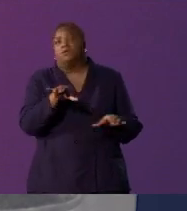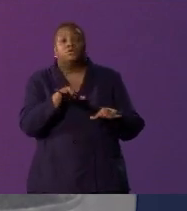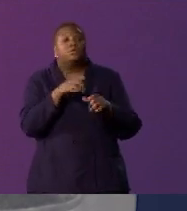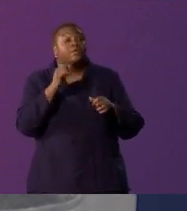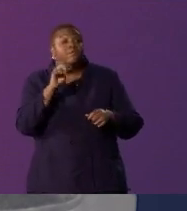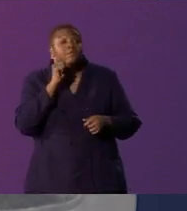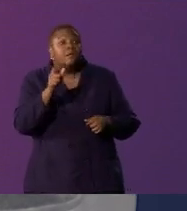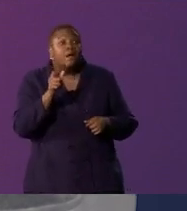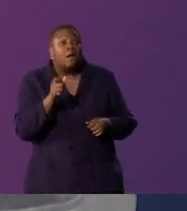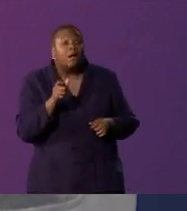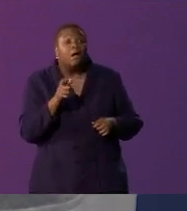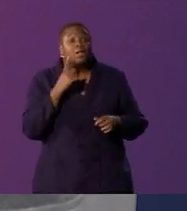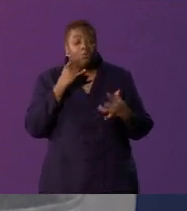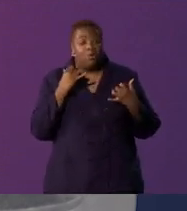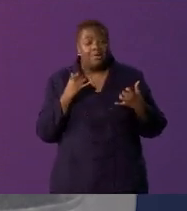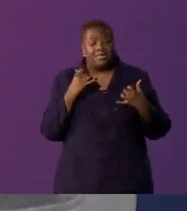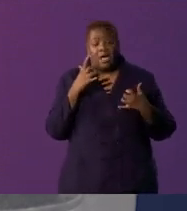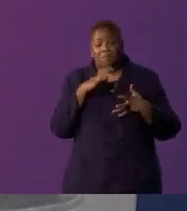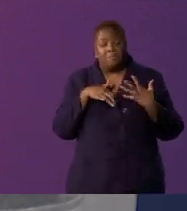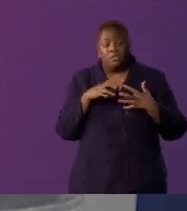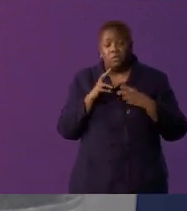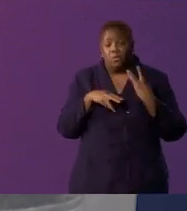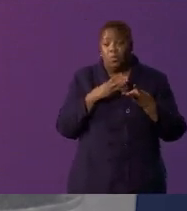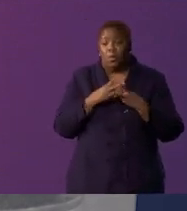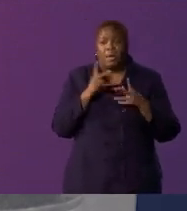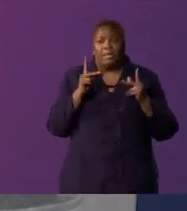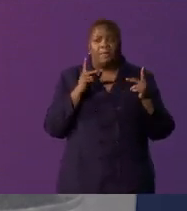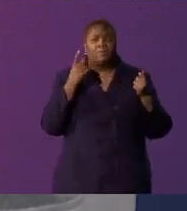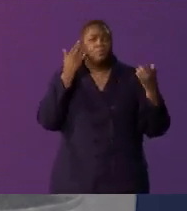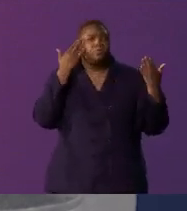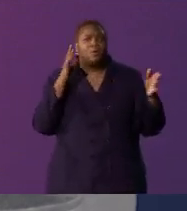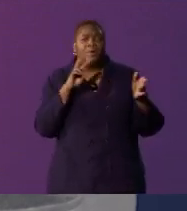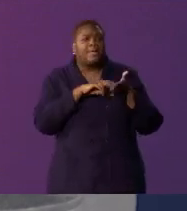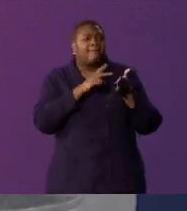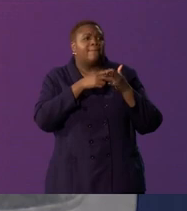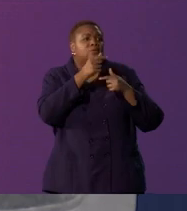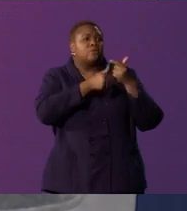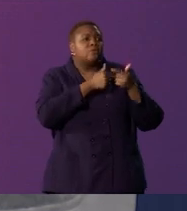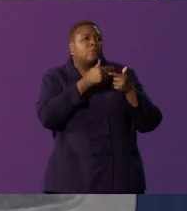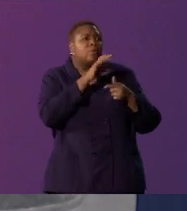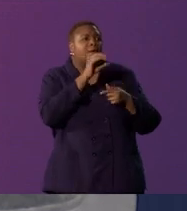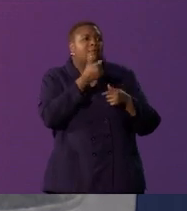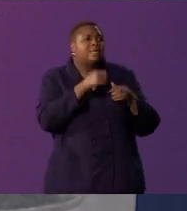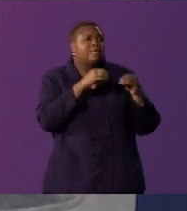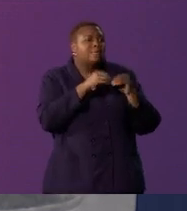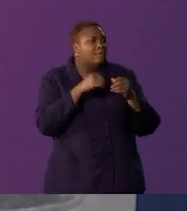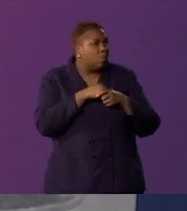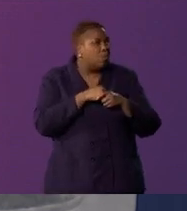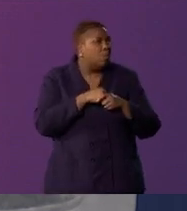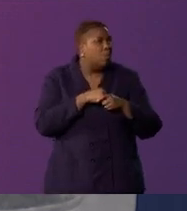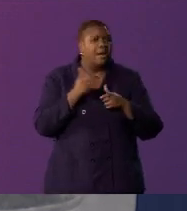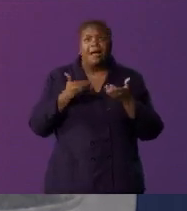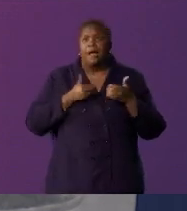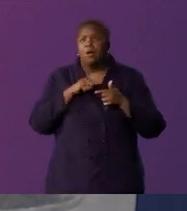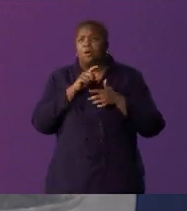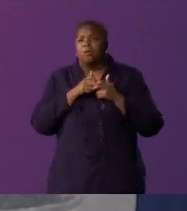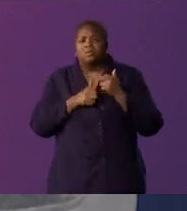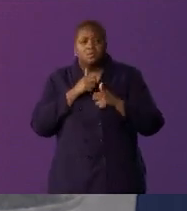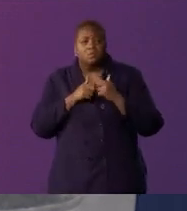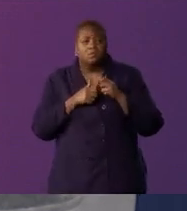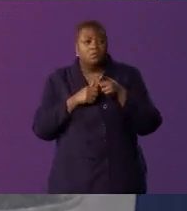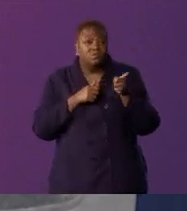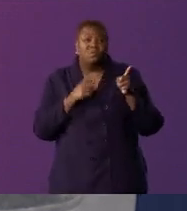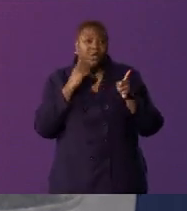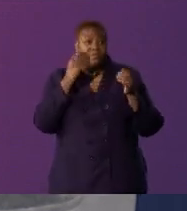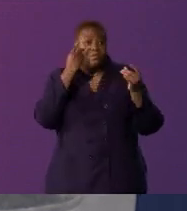don't, in today's mixed up world where nobody knows what a global company is anymore and how you deal with all of these issues, you better